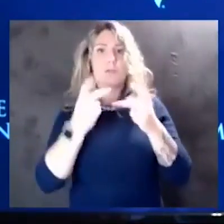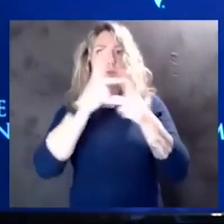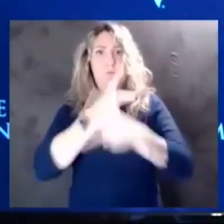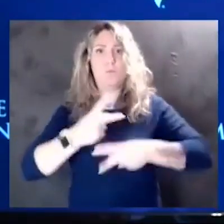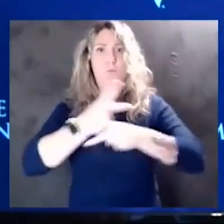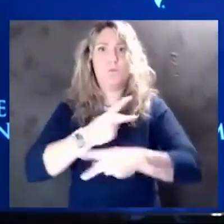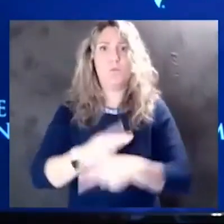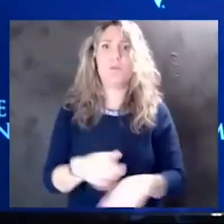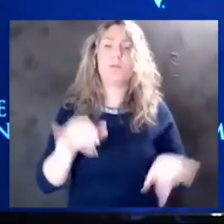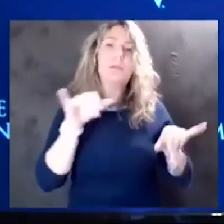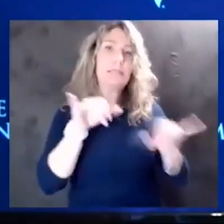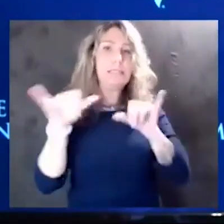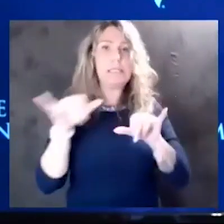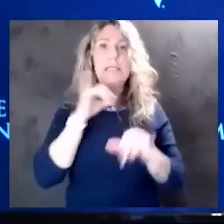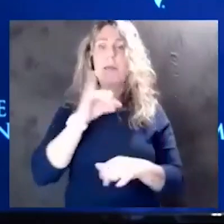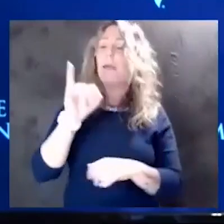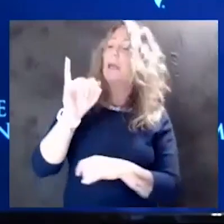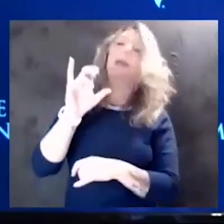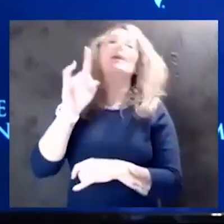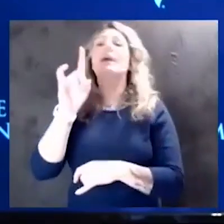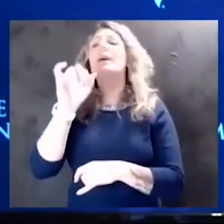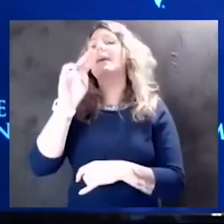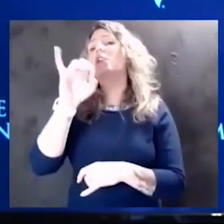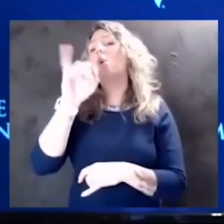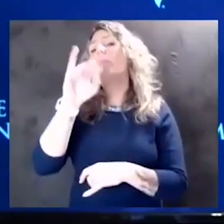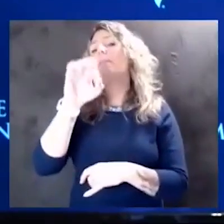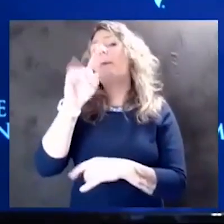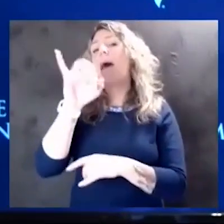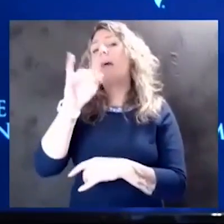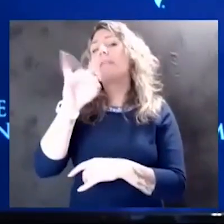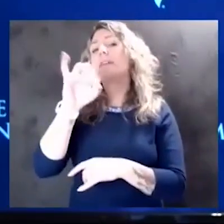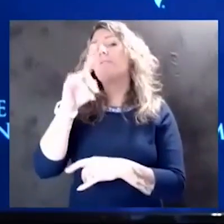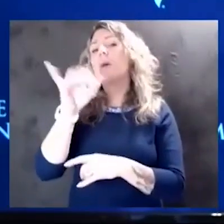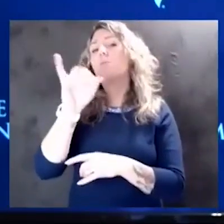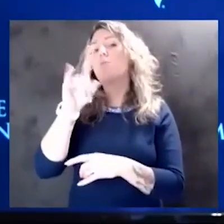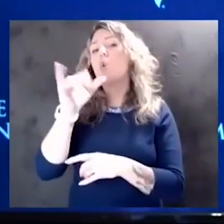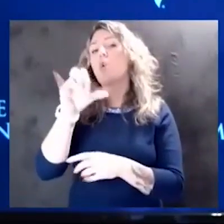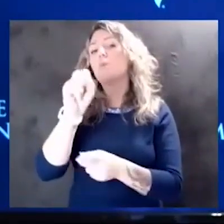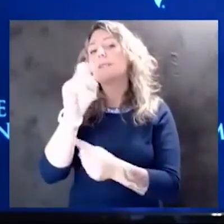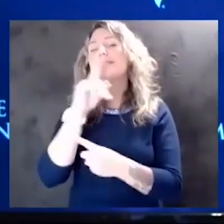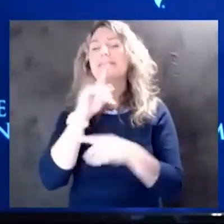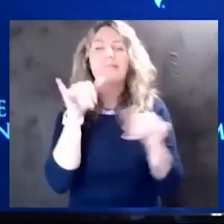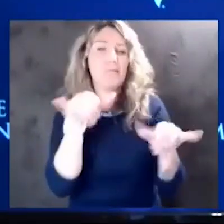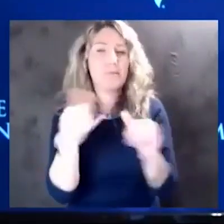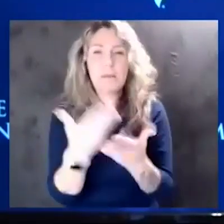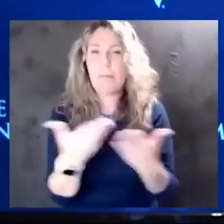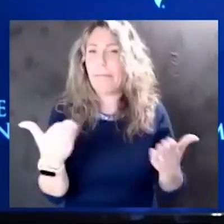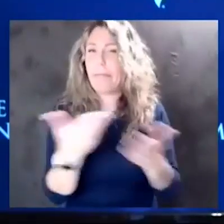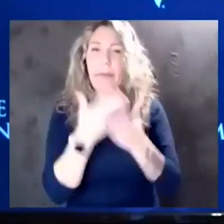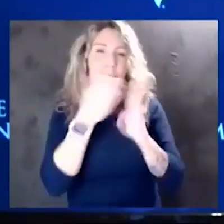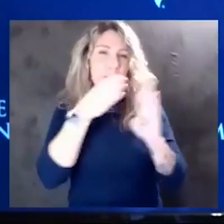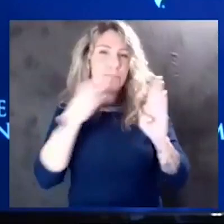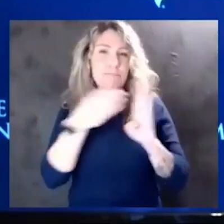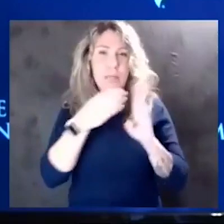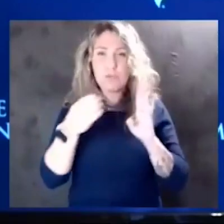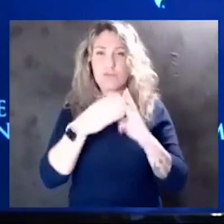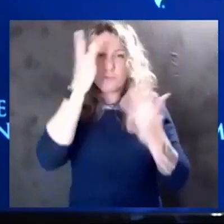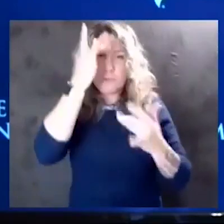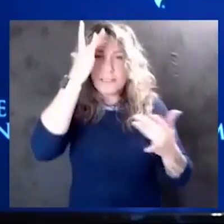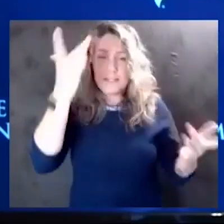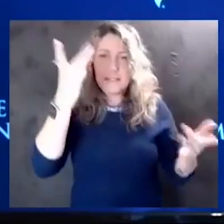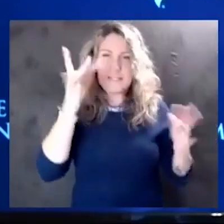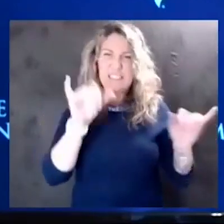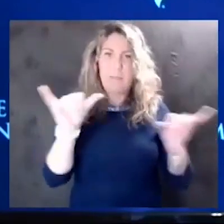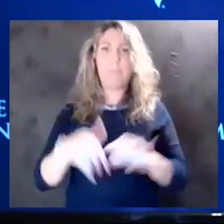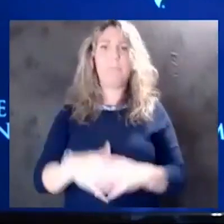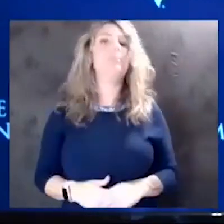called idiopathic pulmonary fibrosis, or similar. It's in that family of disease. It's not the same thing, but it's in the spectrum of disease. So I think it's not